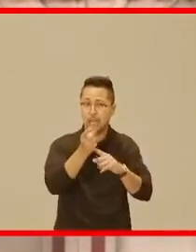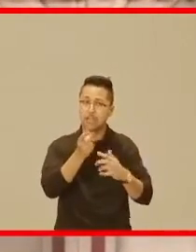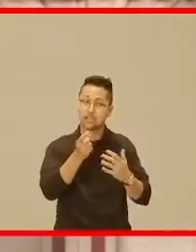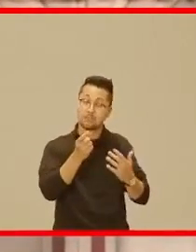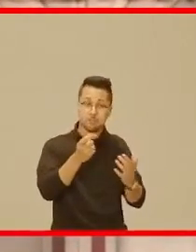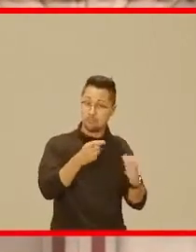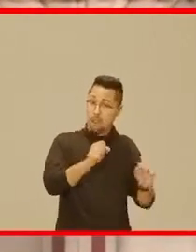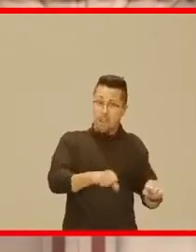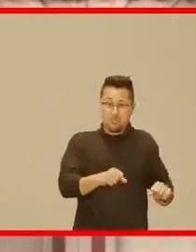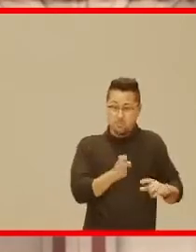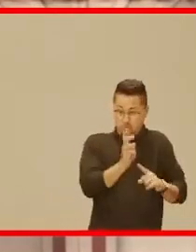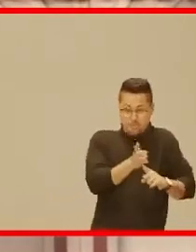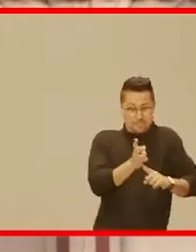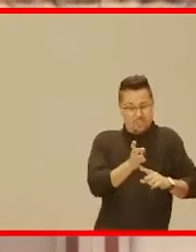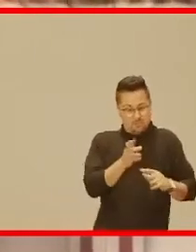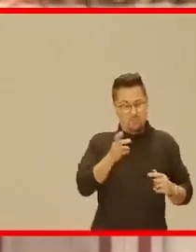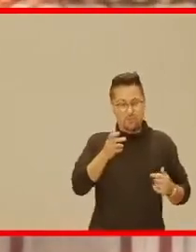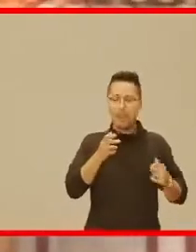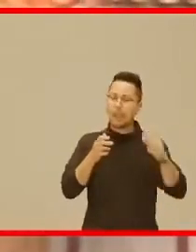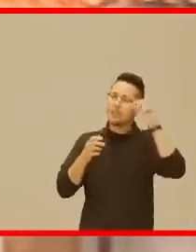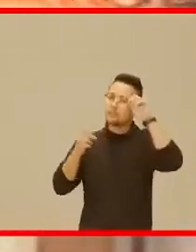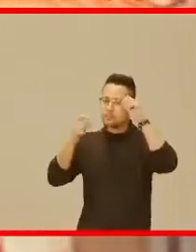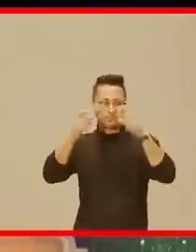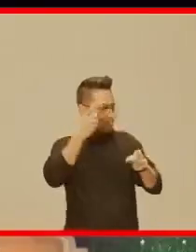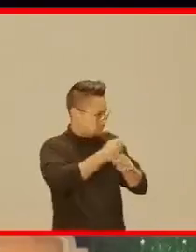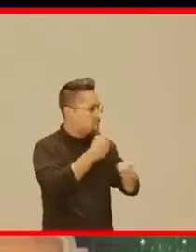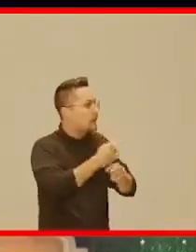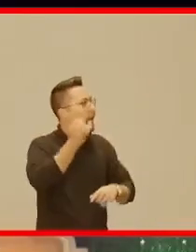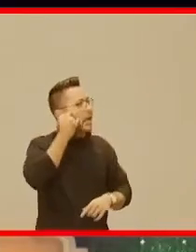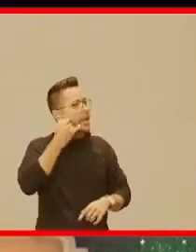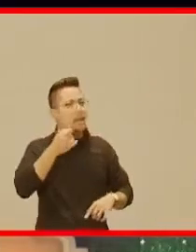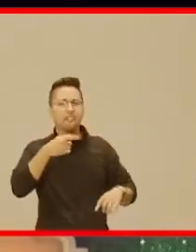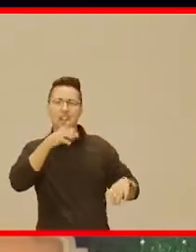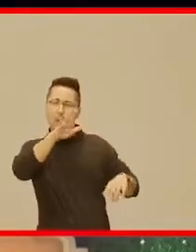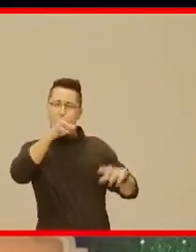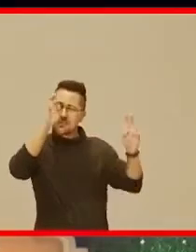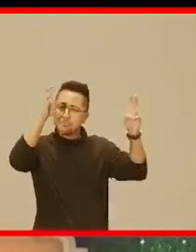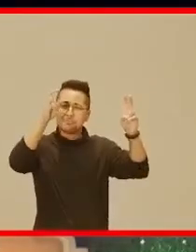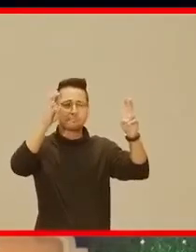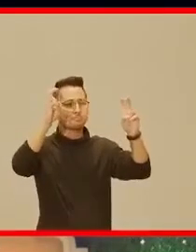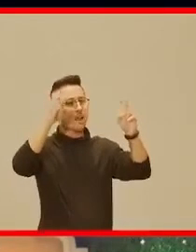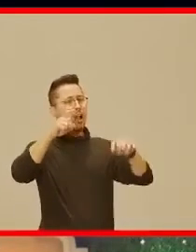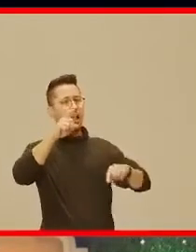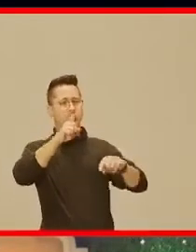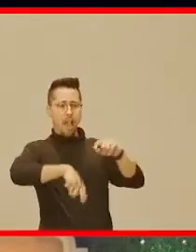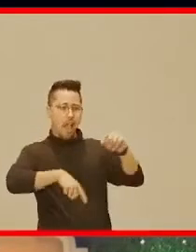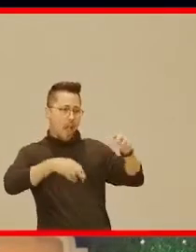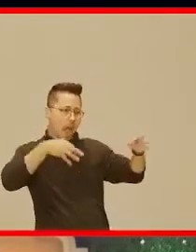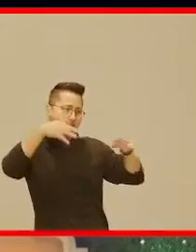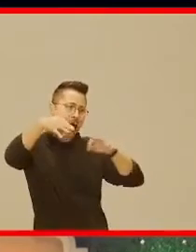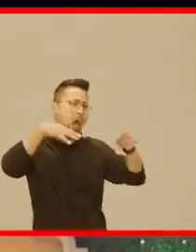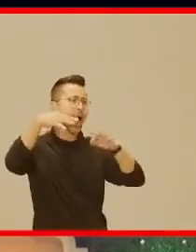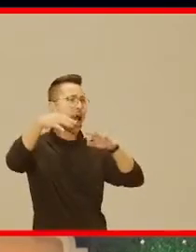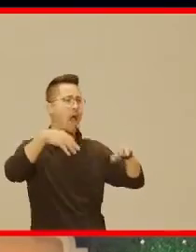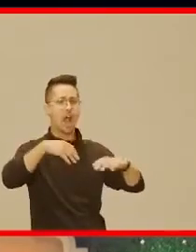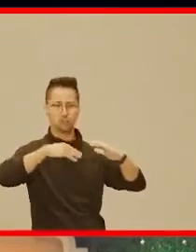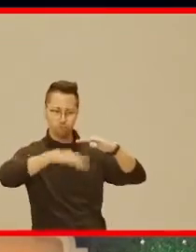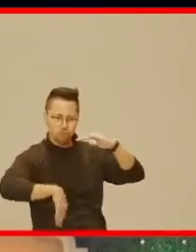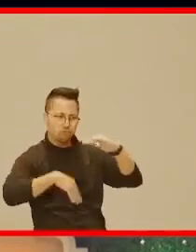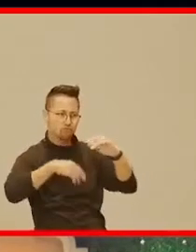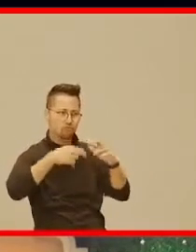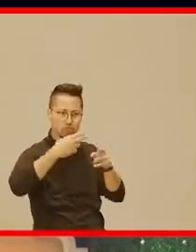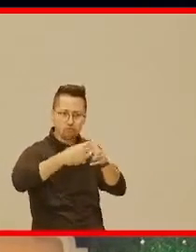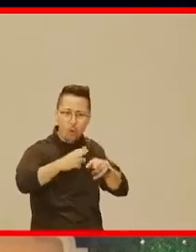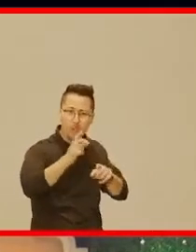have 10. If you can't explain the issue in about 5 minutes, then It's lost on them. it's gonna be lost, because there's a certain amount